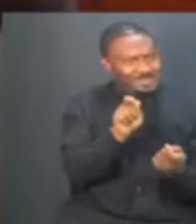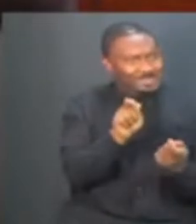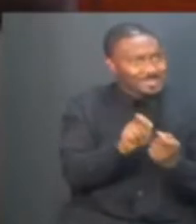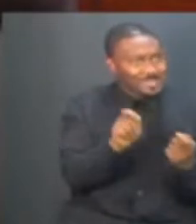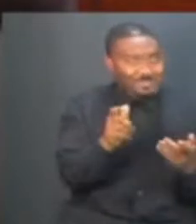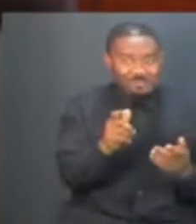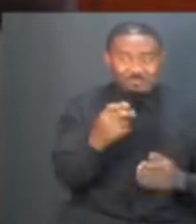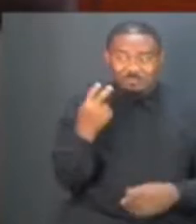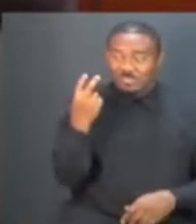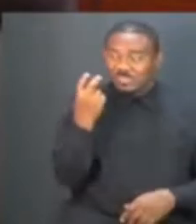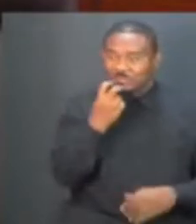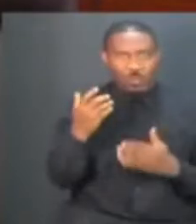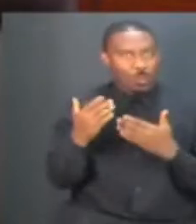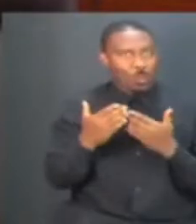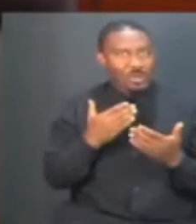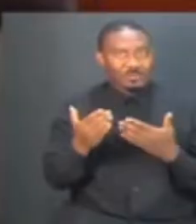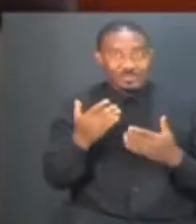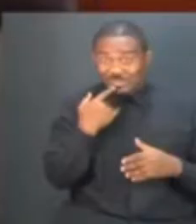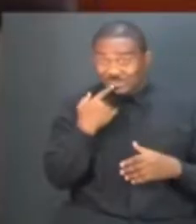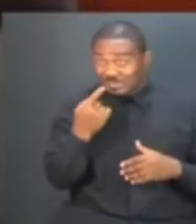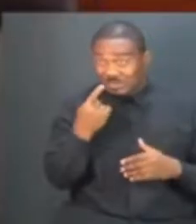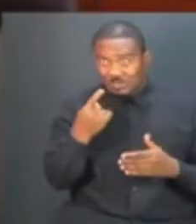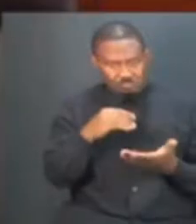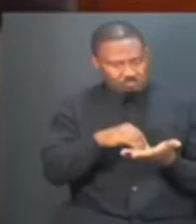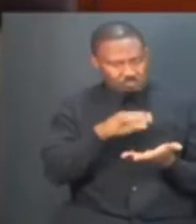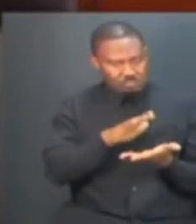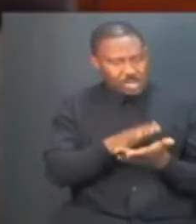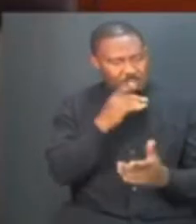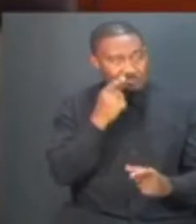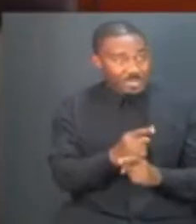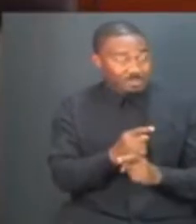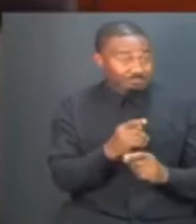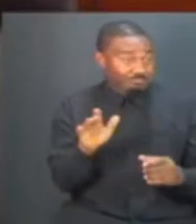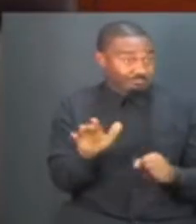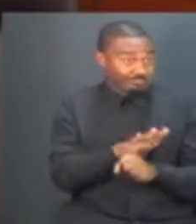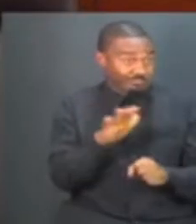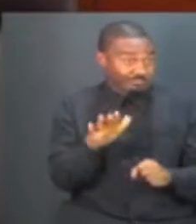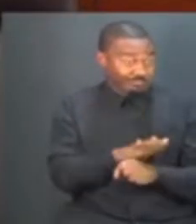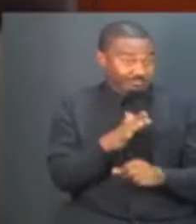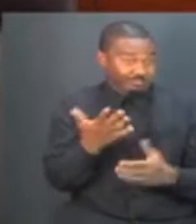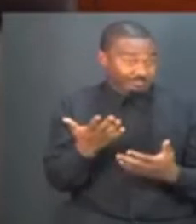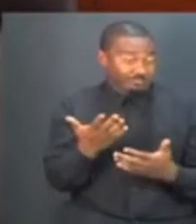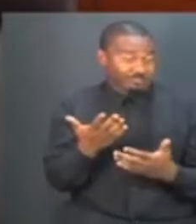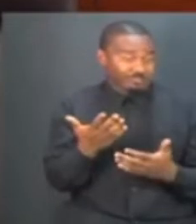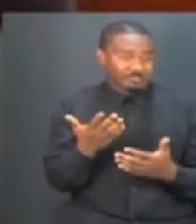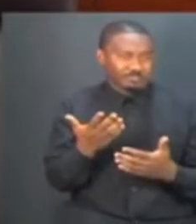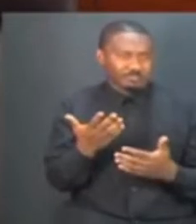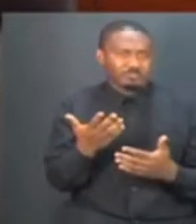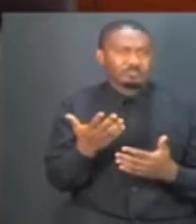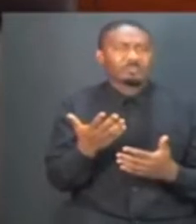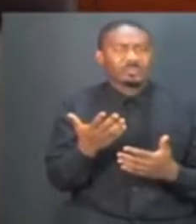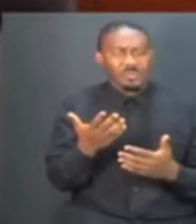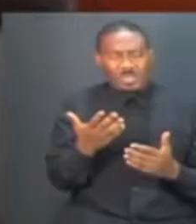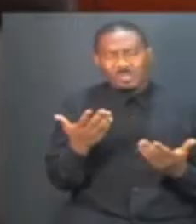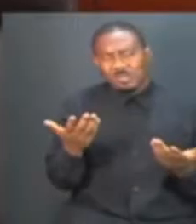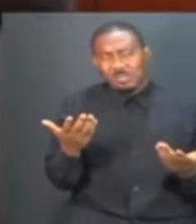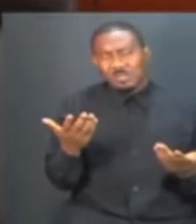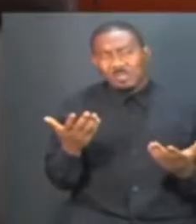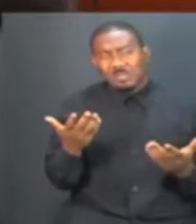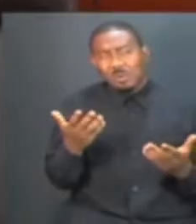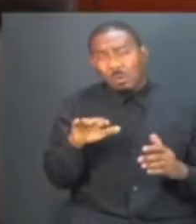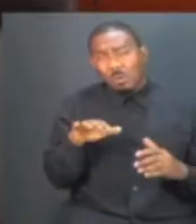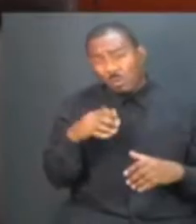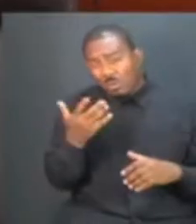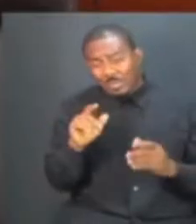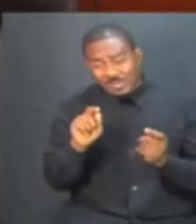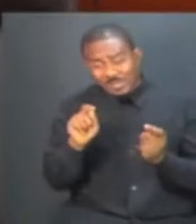You can only make amendments to the last paragraph, which says the Right Honorable Speaker directed. So this is a narrative.